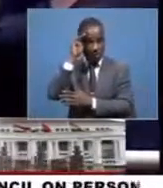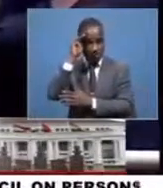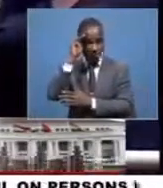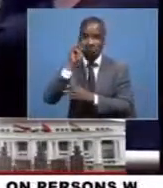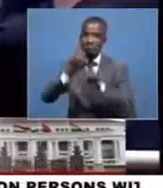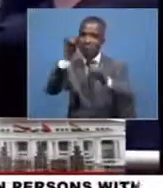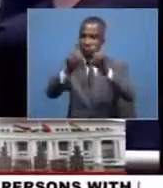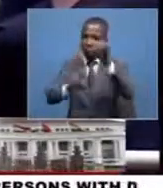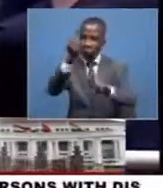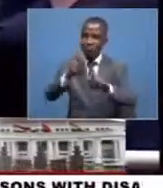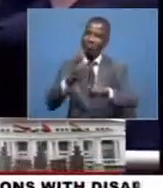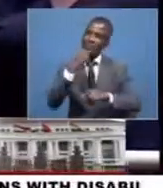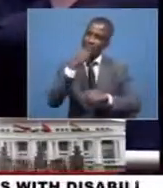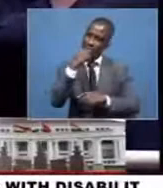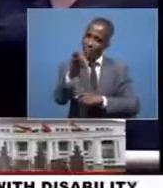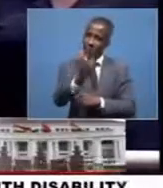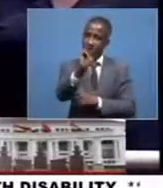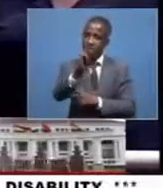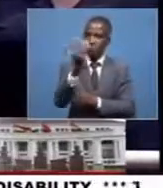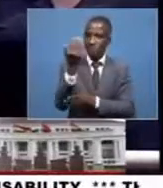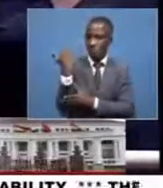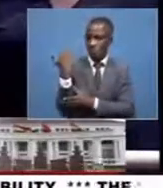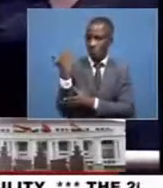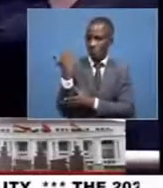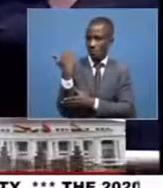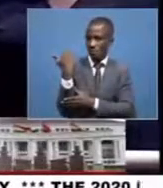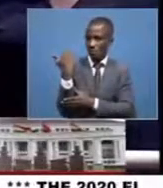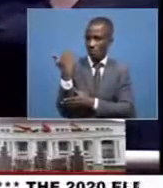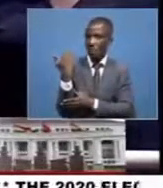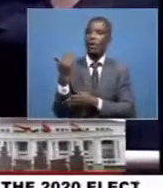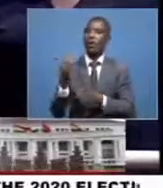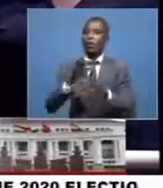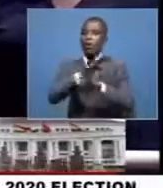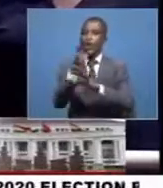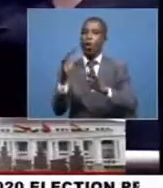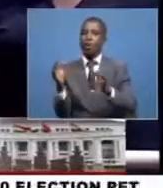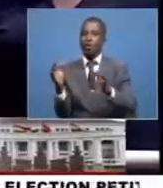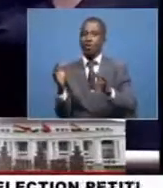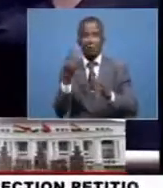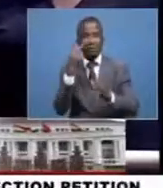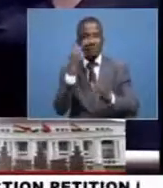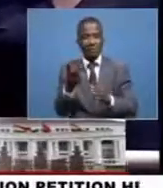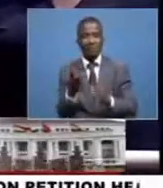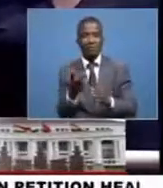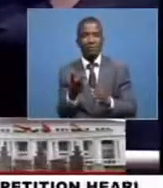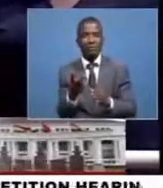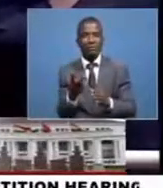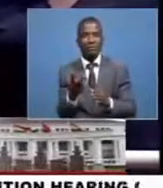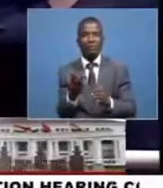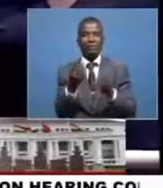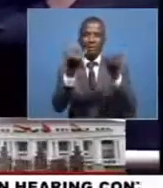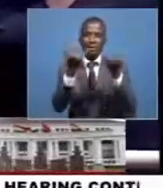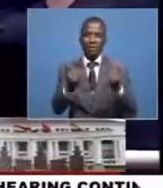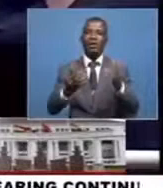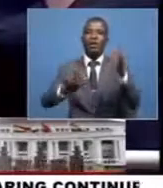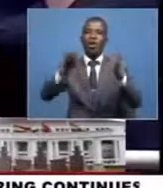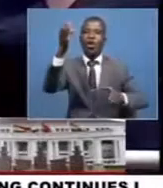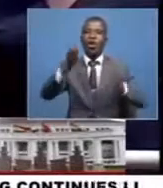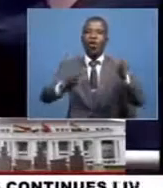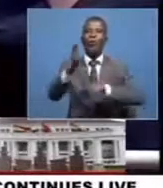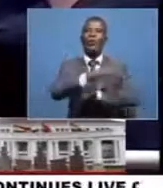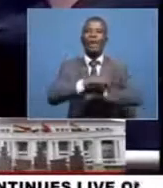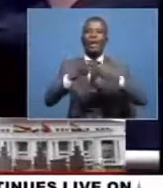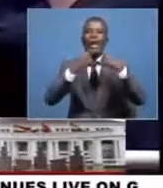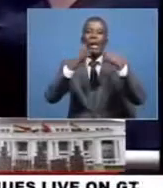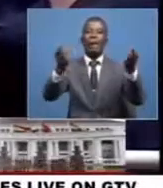two dwa ewo court. A wie chire no ye kani ina bomu na ye bae no ne ya court e ka kire ne